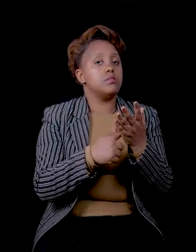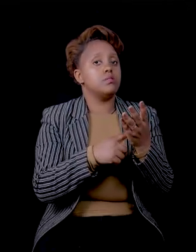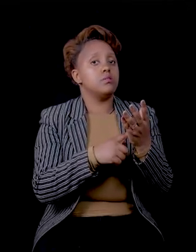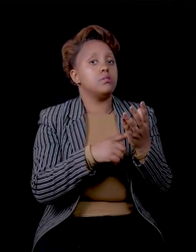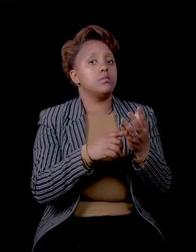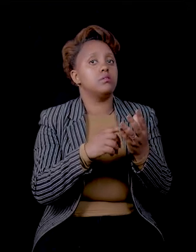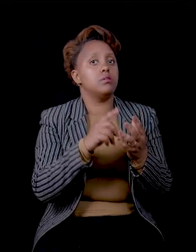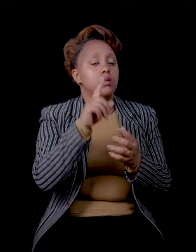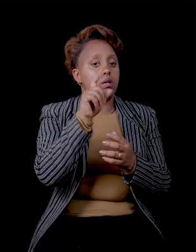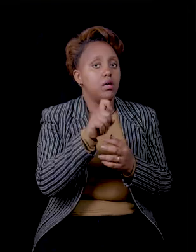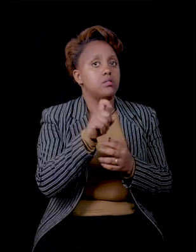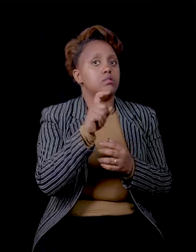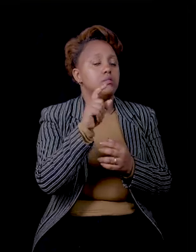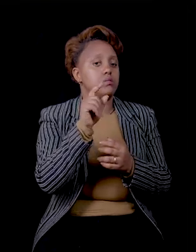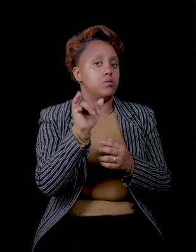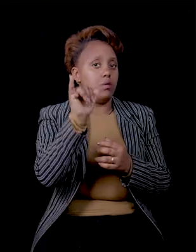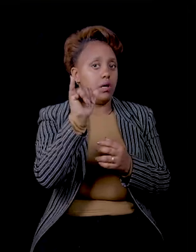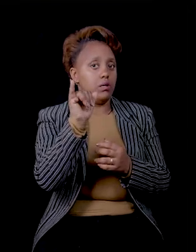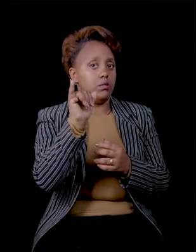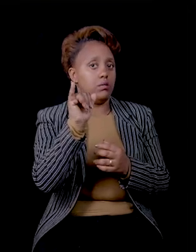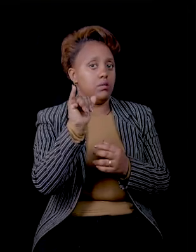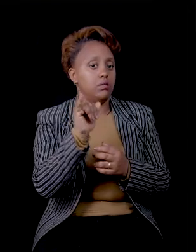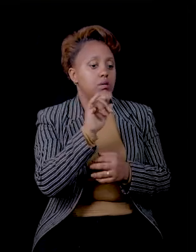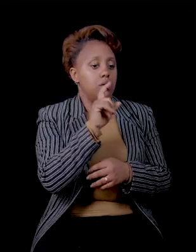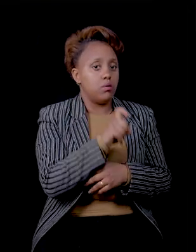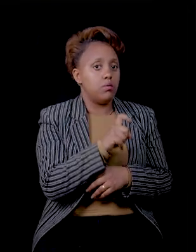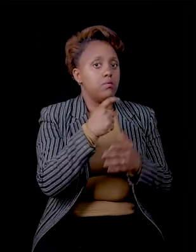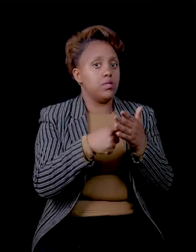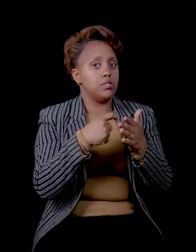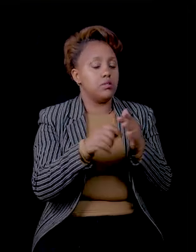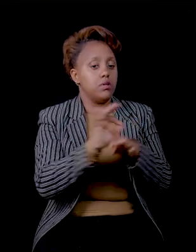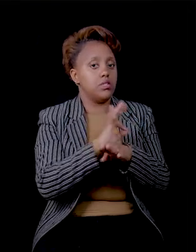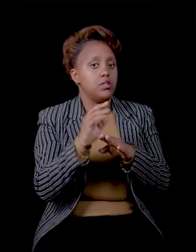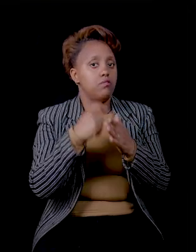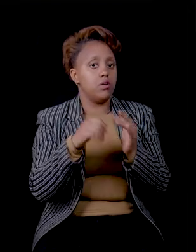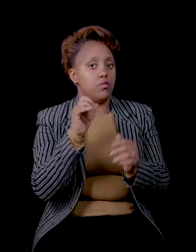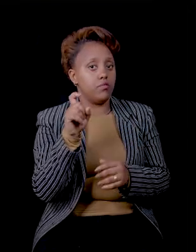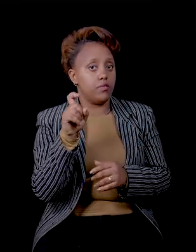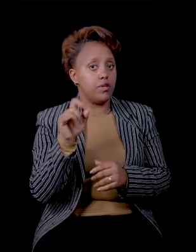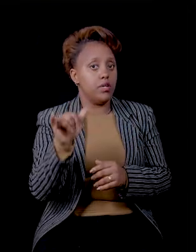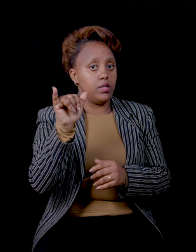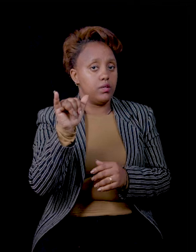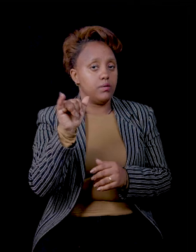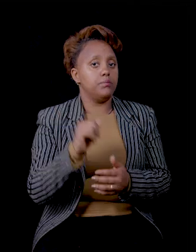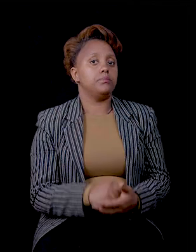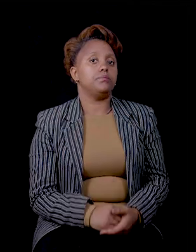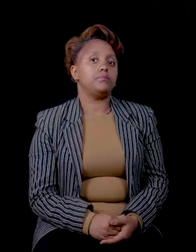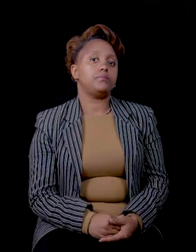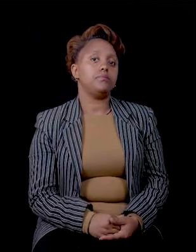xy, which can be represented in the form of y as functional value of x. X is the independent